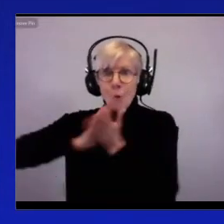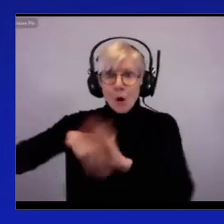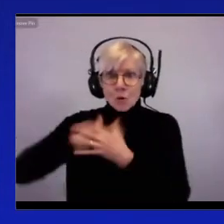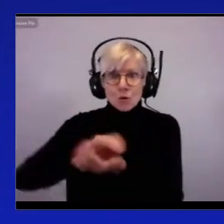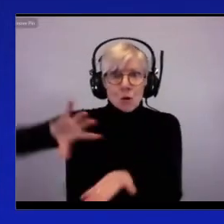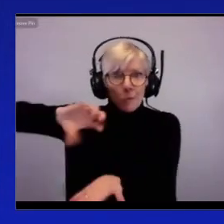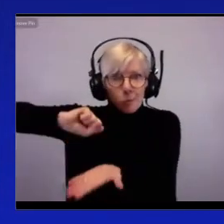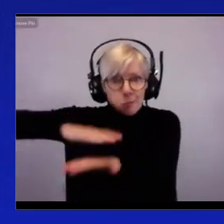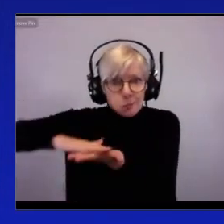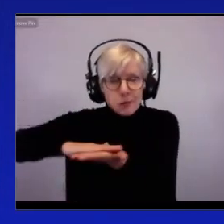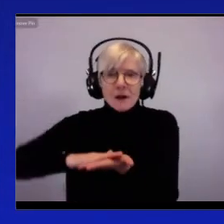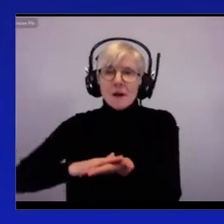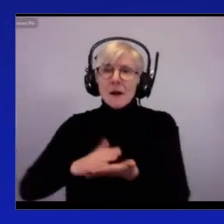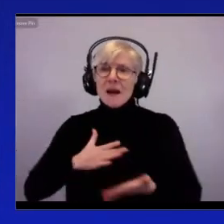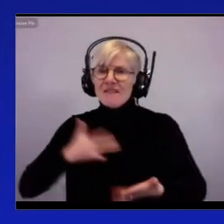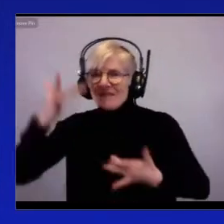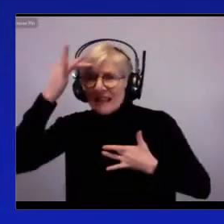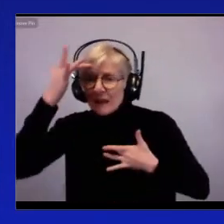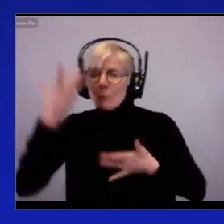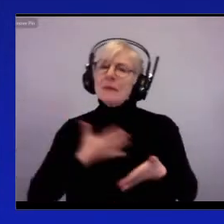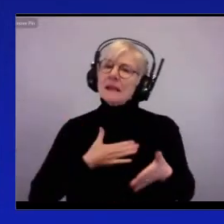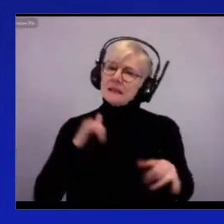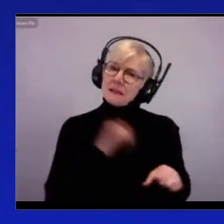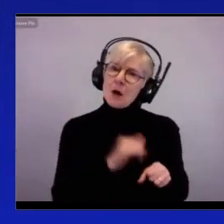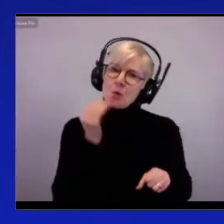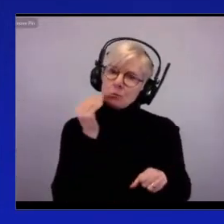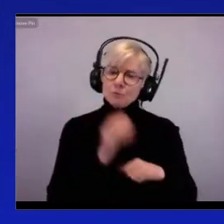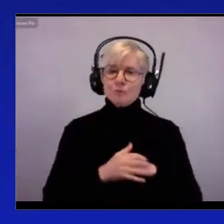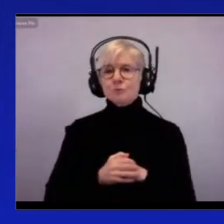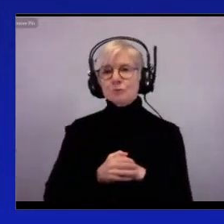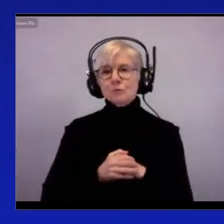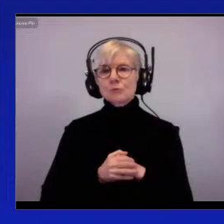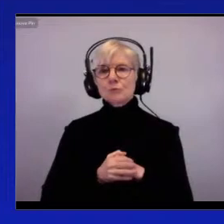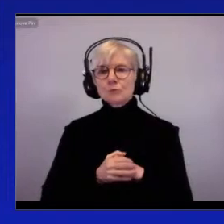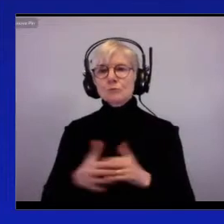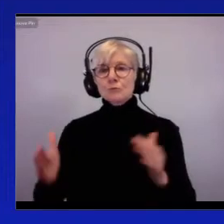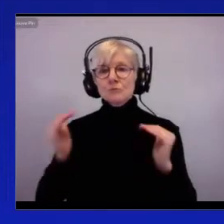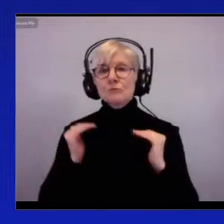stay home if you're feeling ill. And before I conclude, I want to speak to the